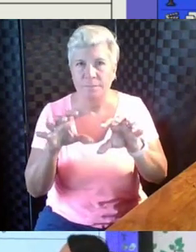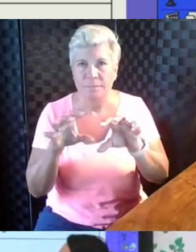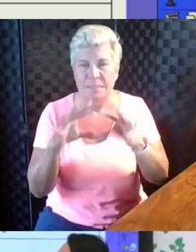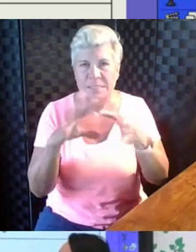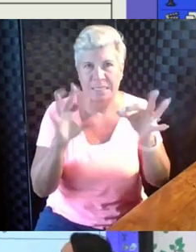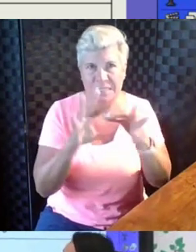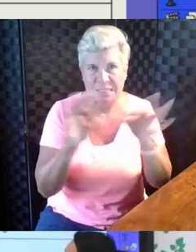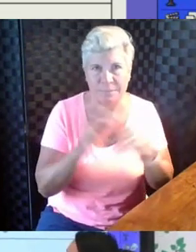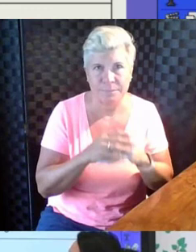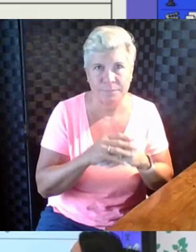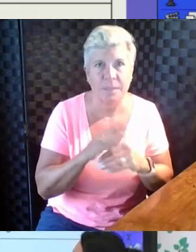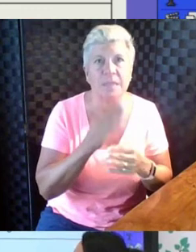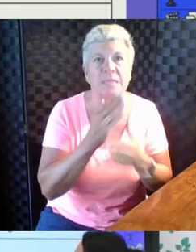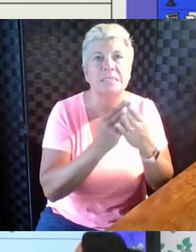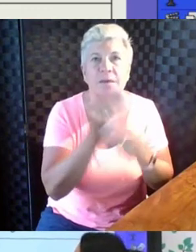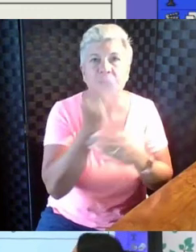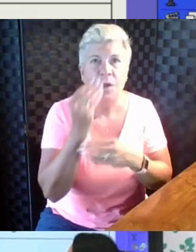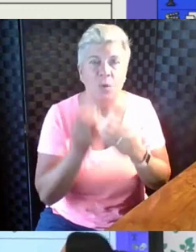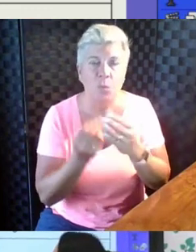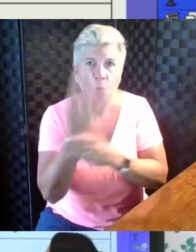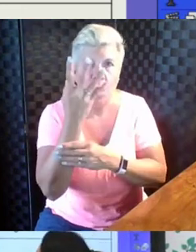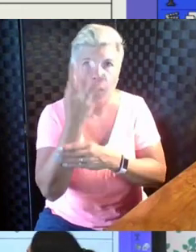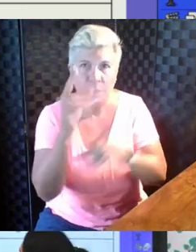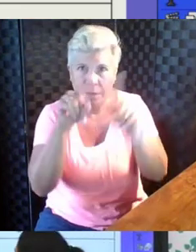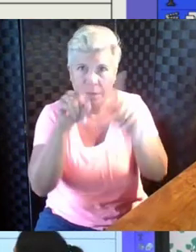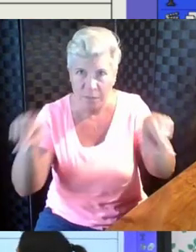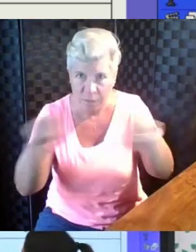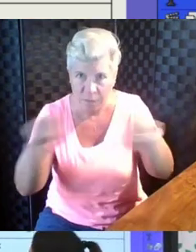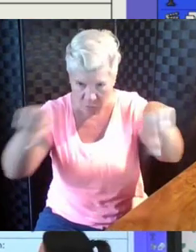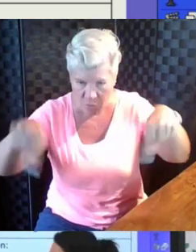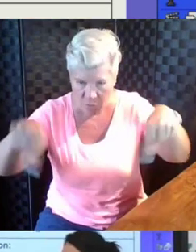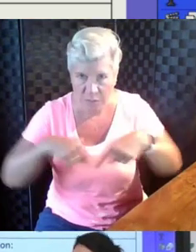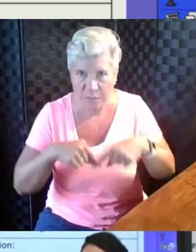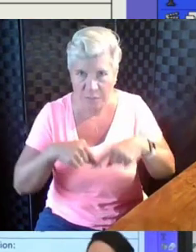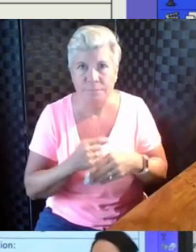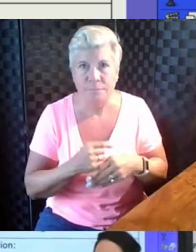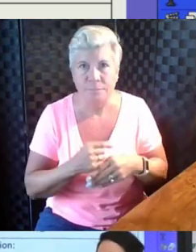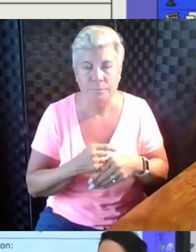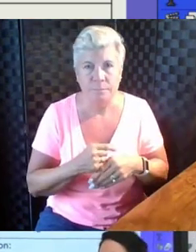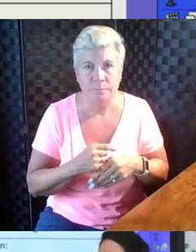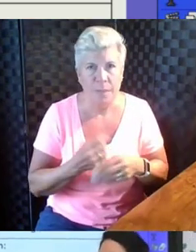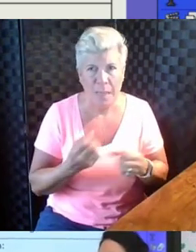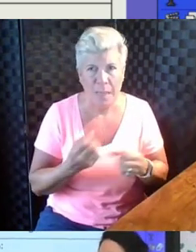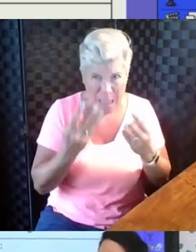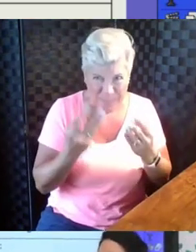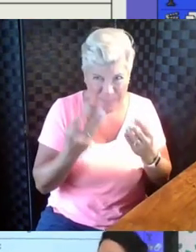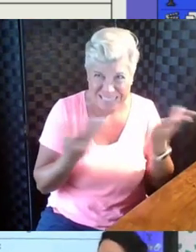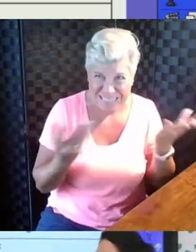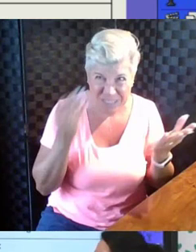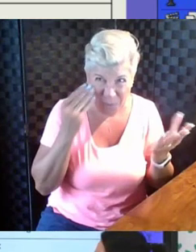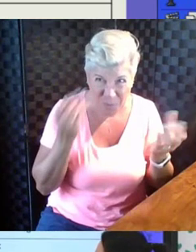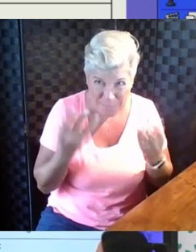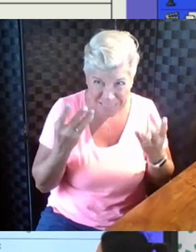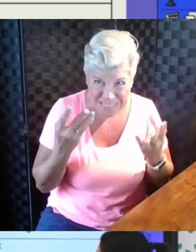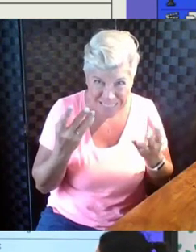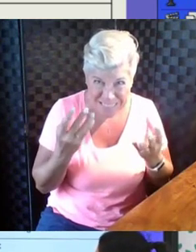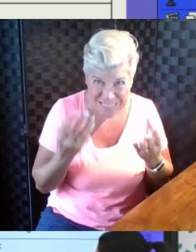by sentence. There were some flowers growing in the garden. Do we know how many were growing in the garden?